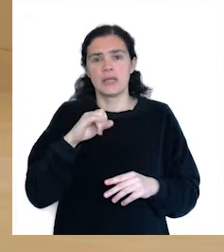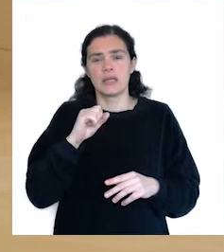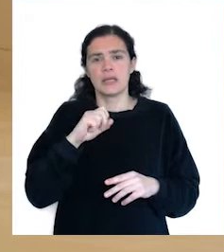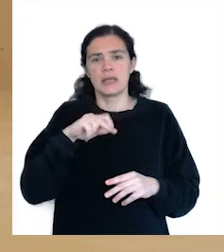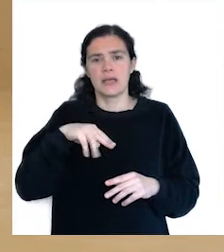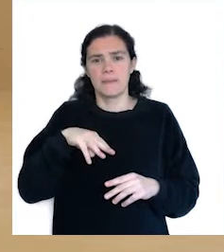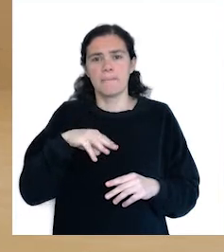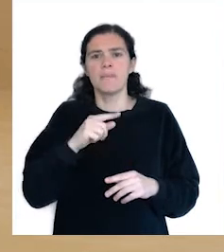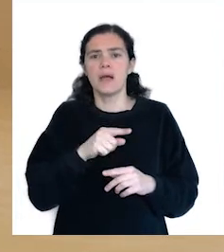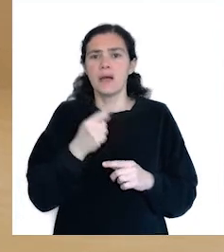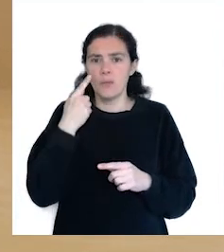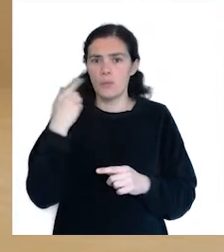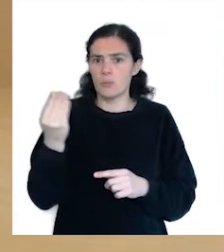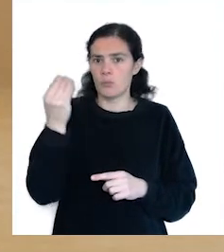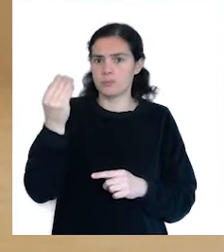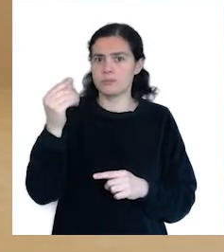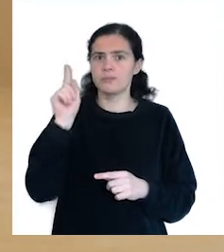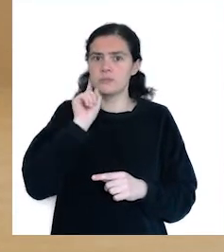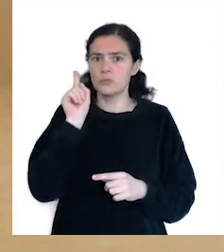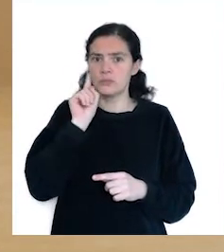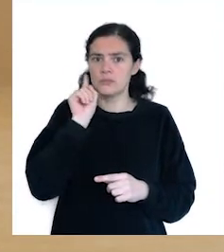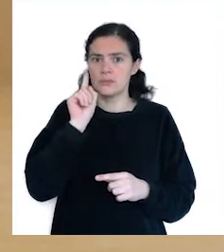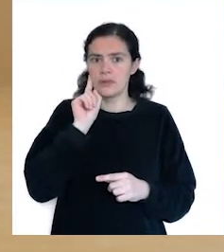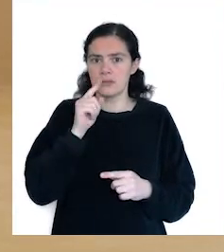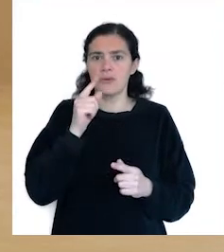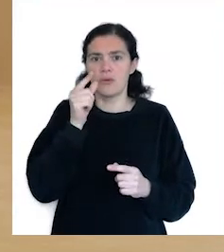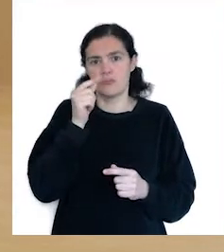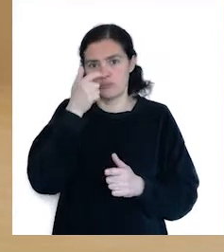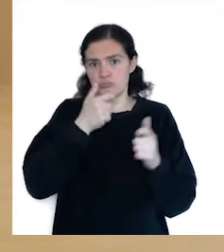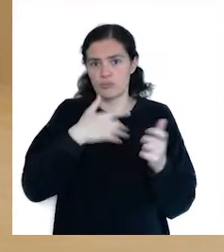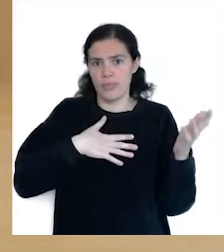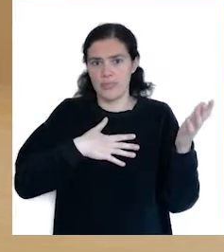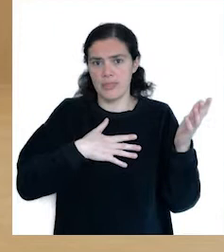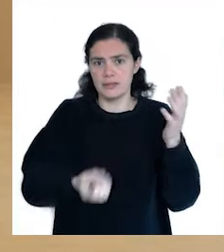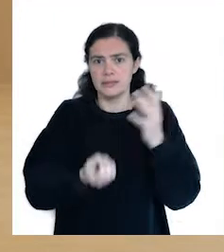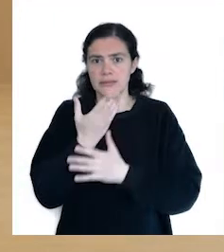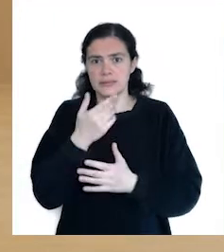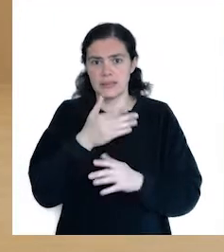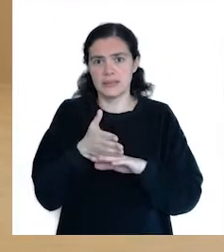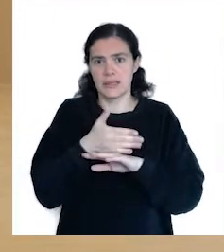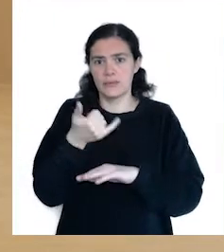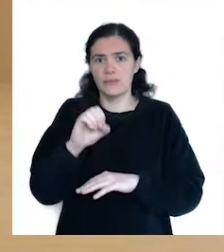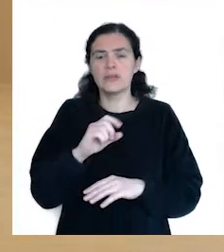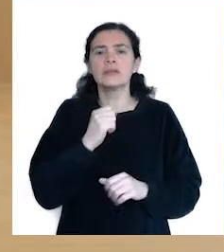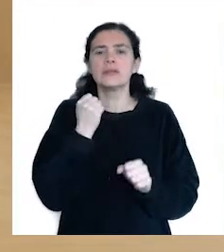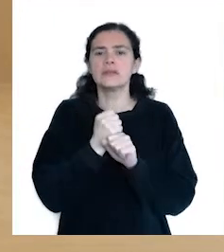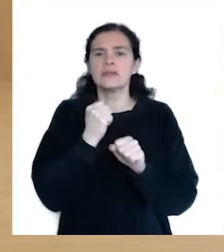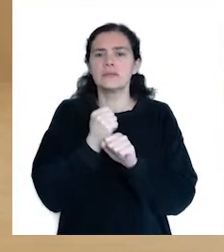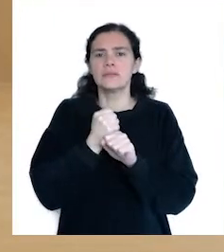Cunningham, one of the most important choreographer of the 20th century,